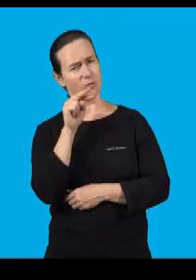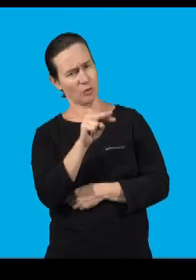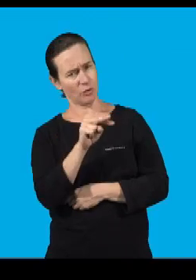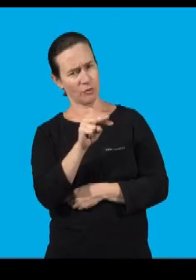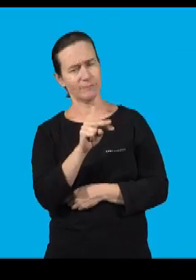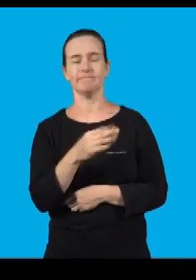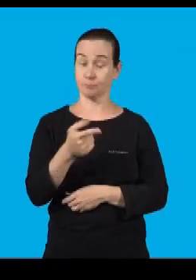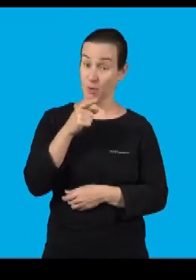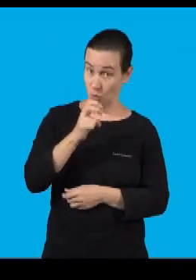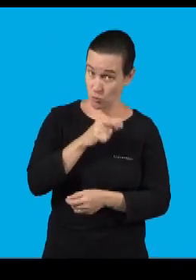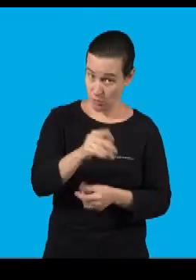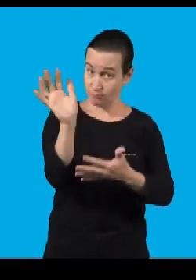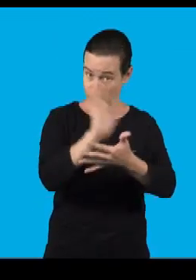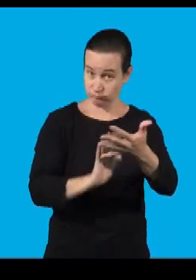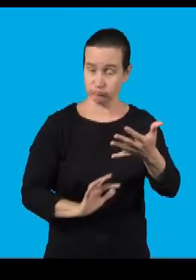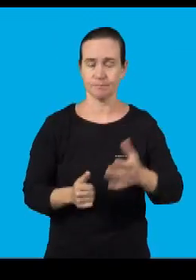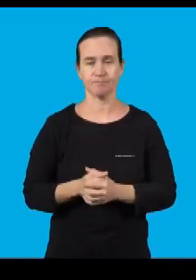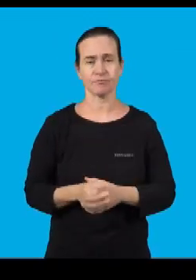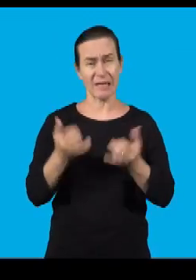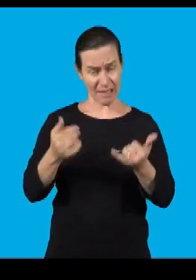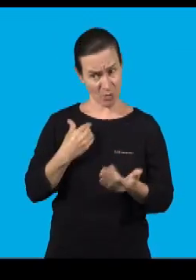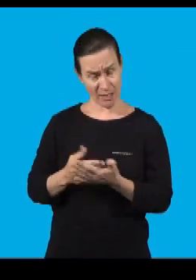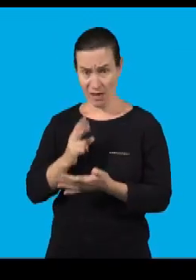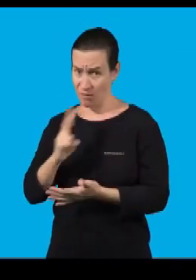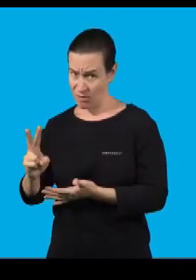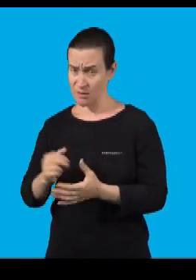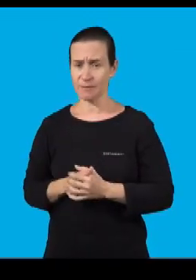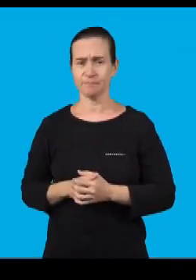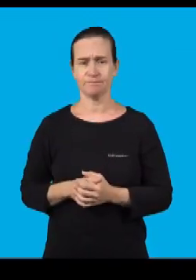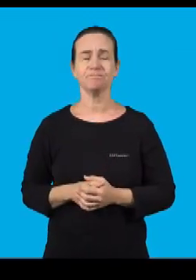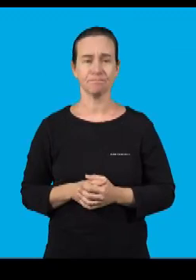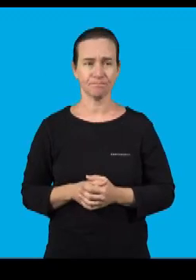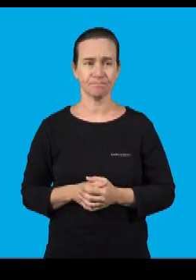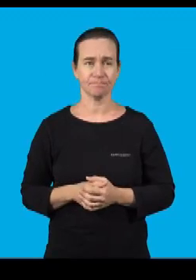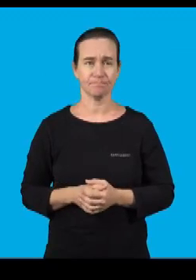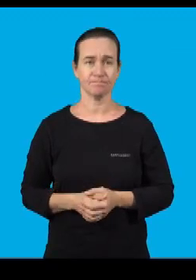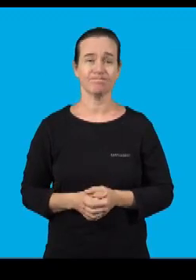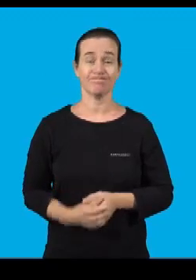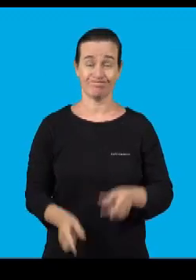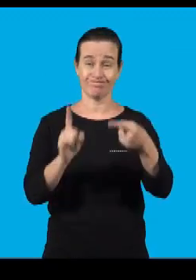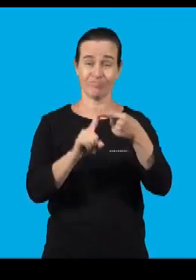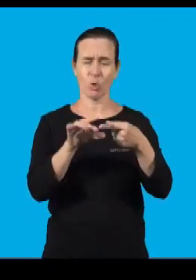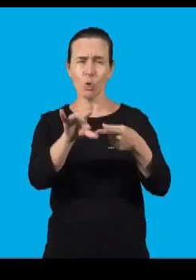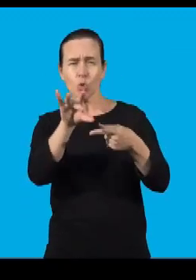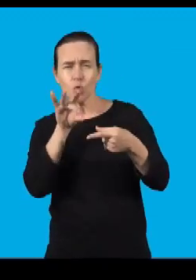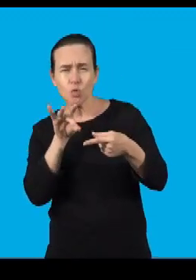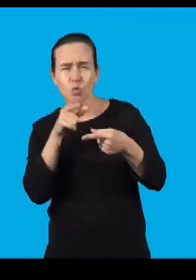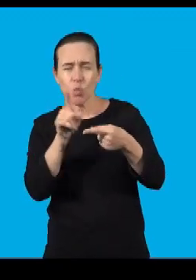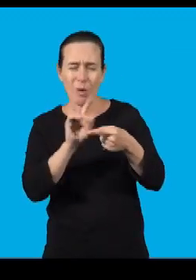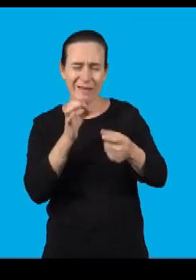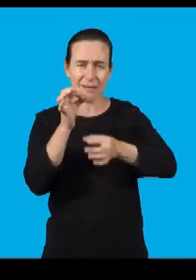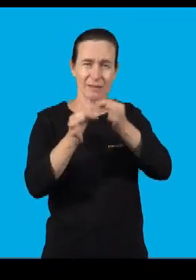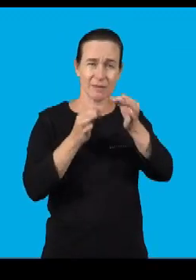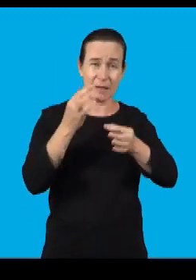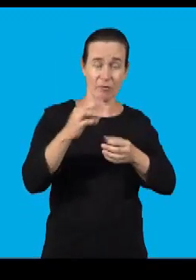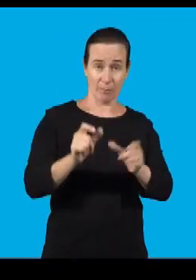So let's see if we can respond to questions. So it says, choose a description from column A to match the name in column